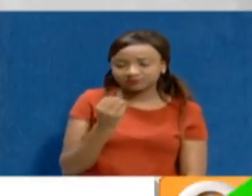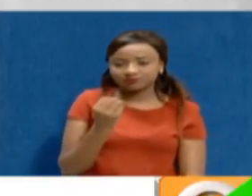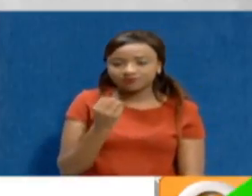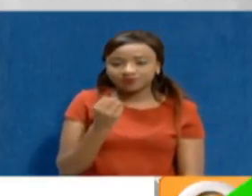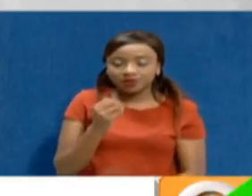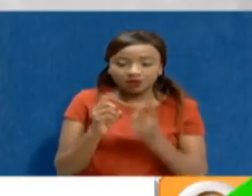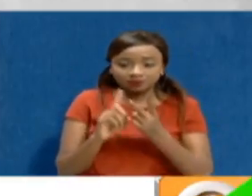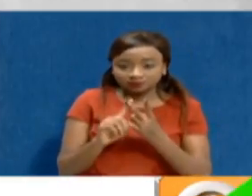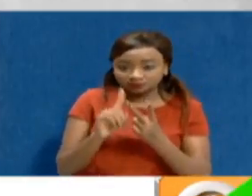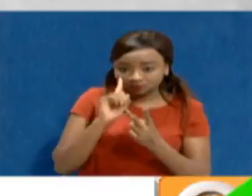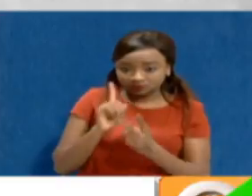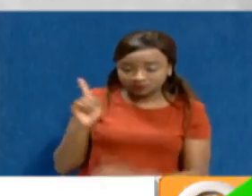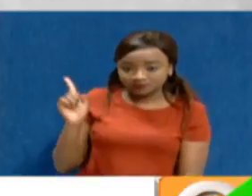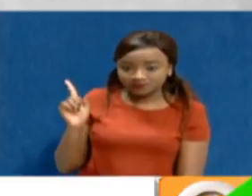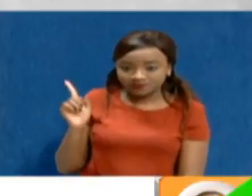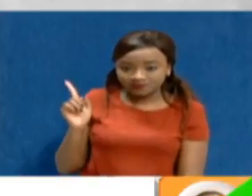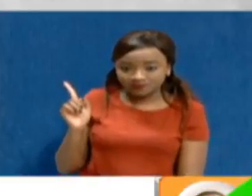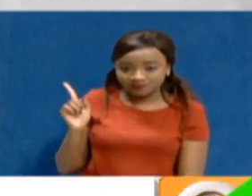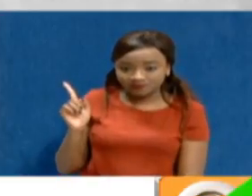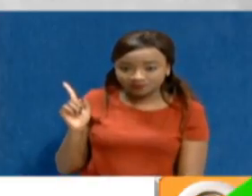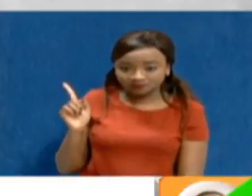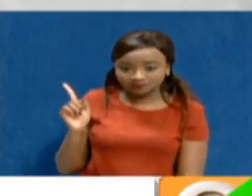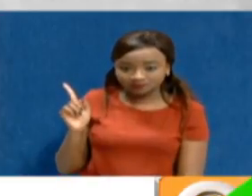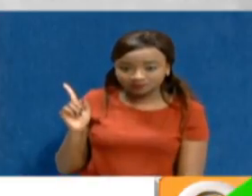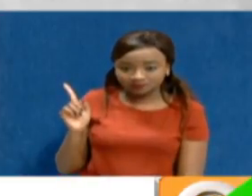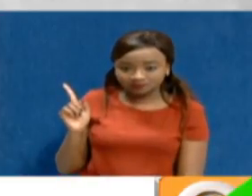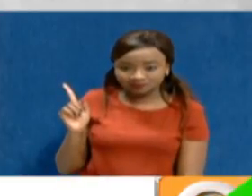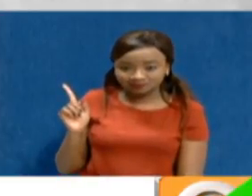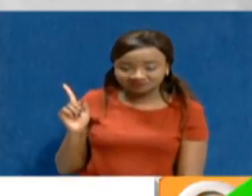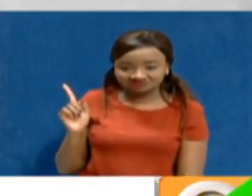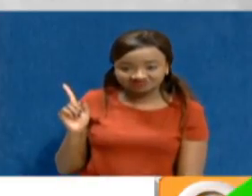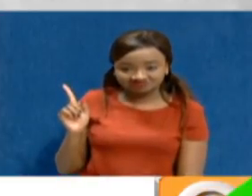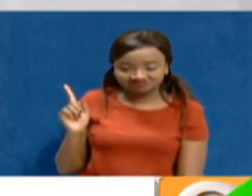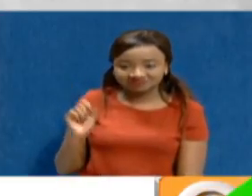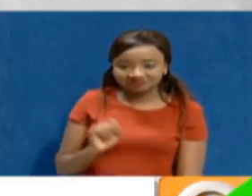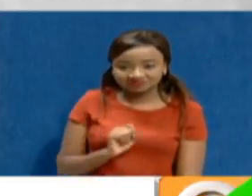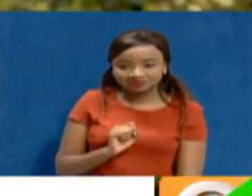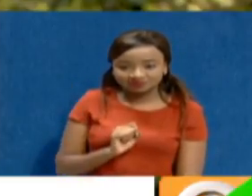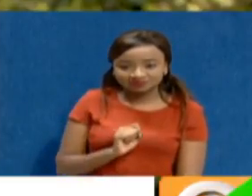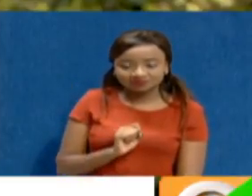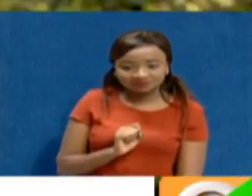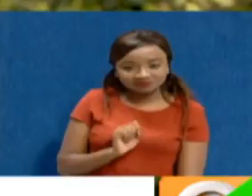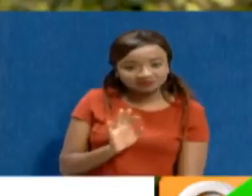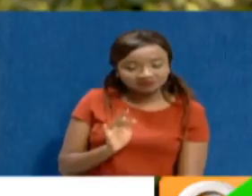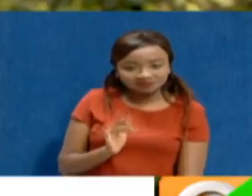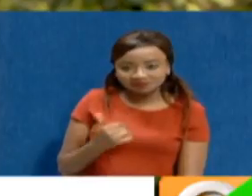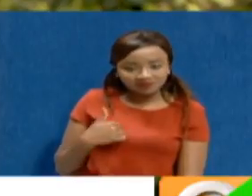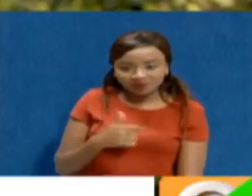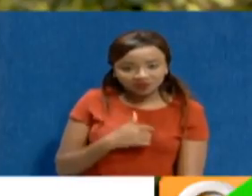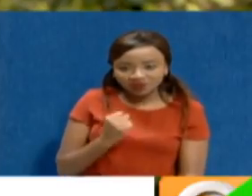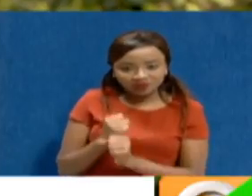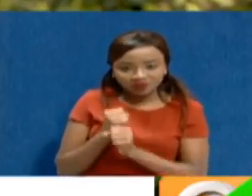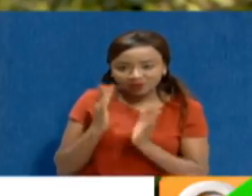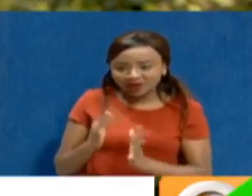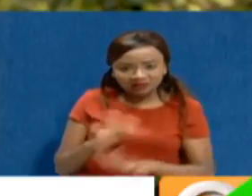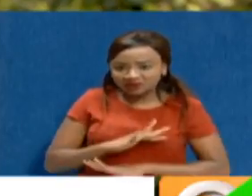other arm of government, parliament, is expected to receive 37.3 billion Kenya shillings. We don't have enough hands,